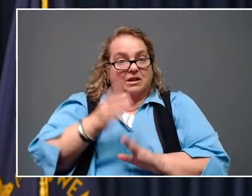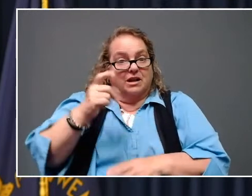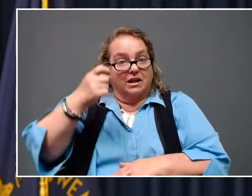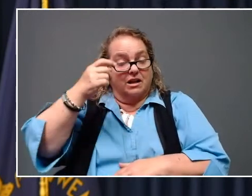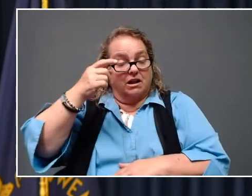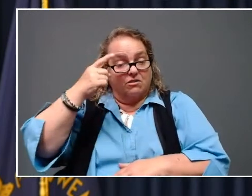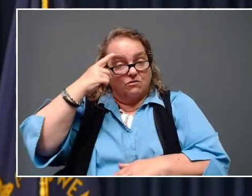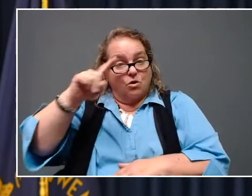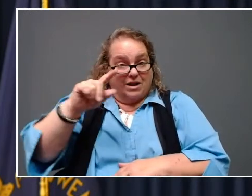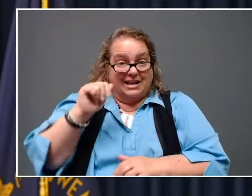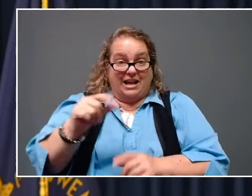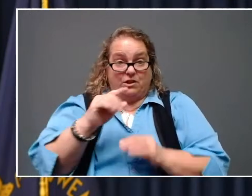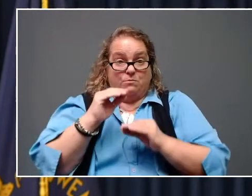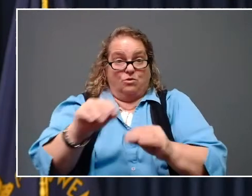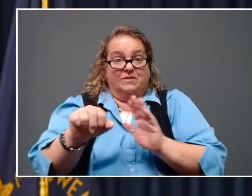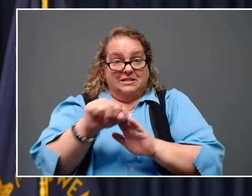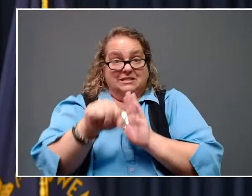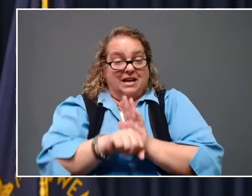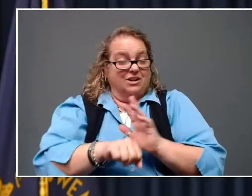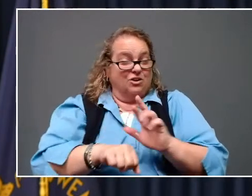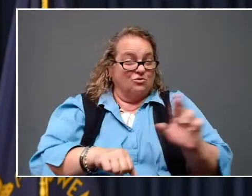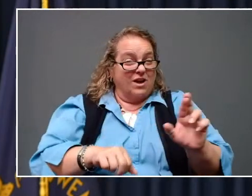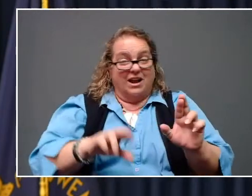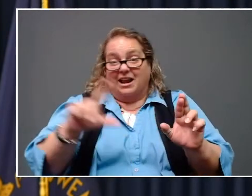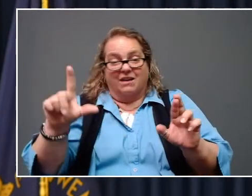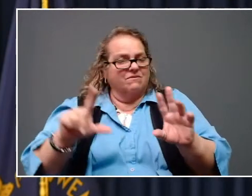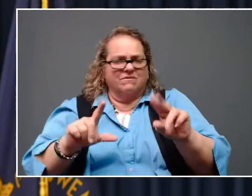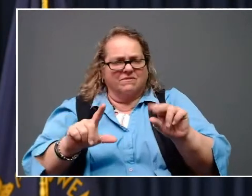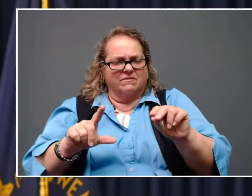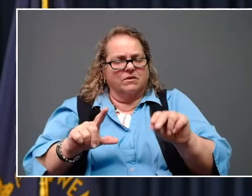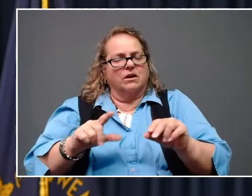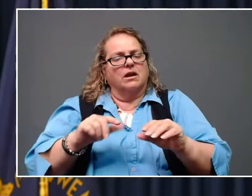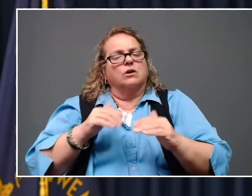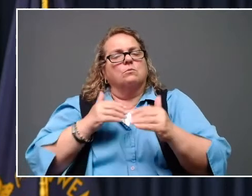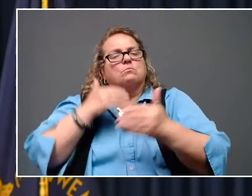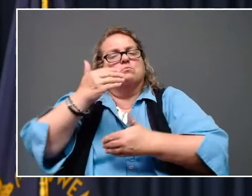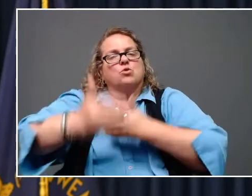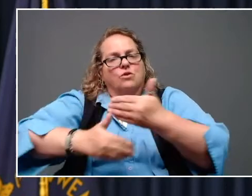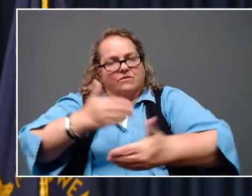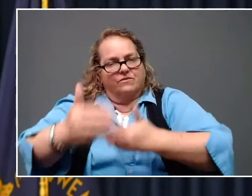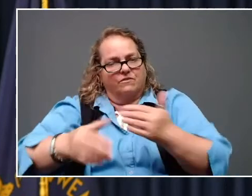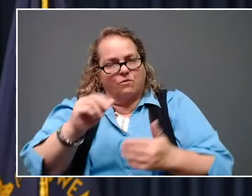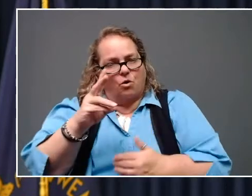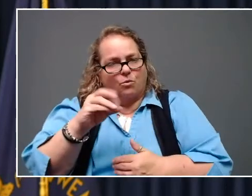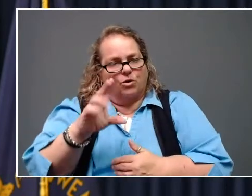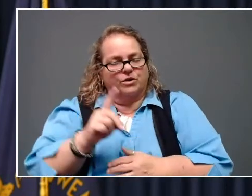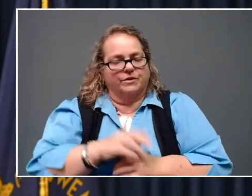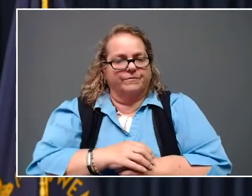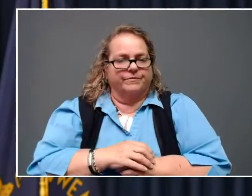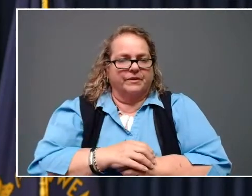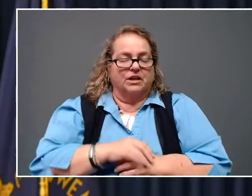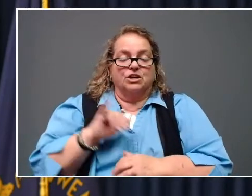left, but to move it forward? Jessica Payne, Murray, Ledger, and Times.